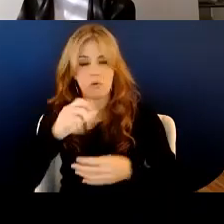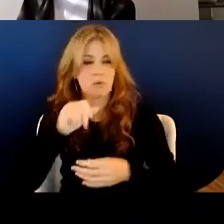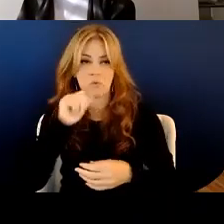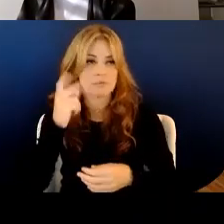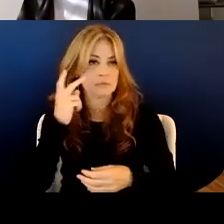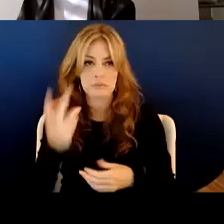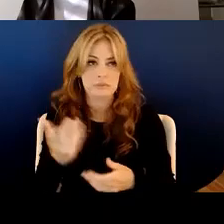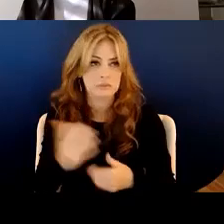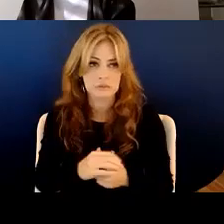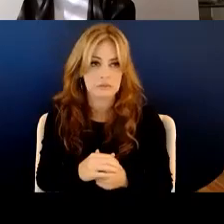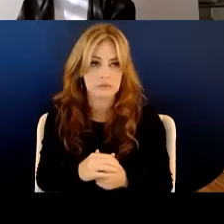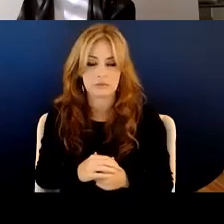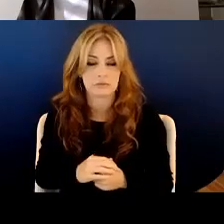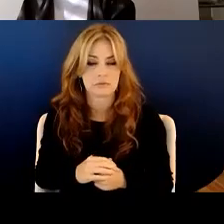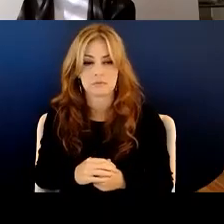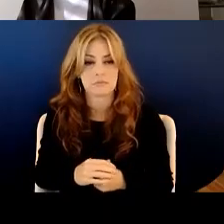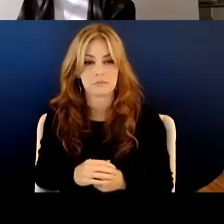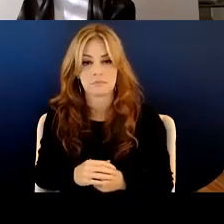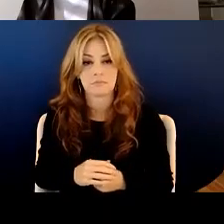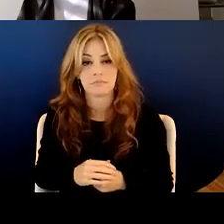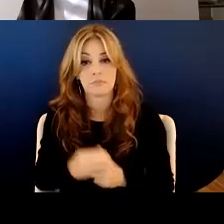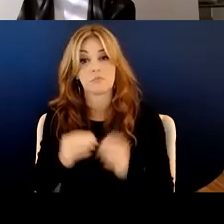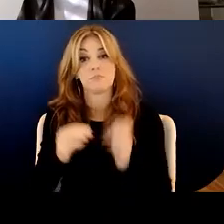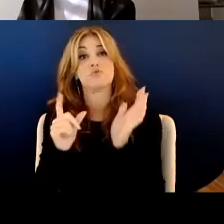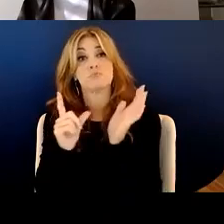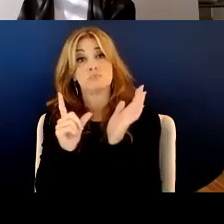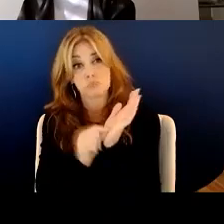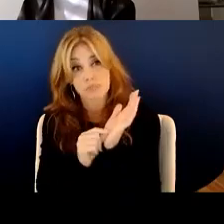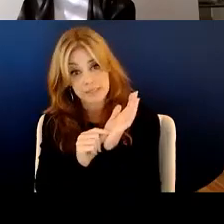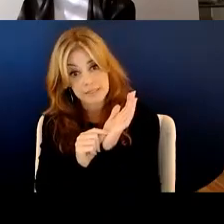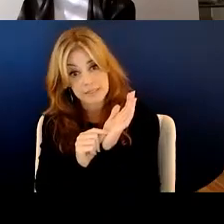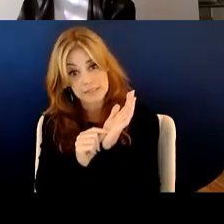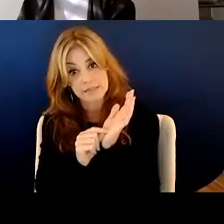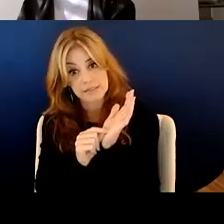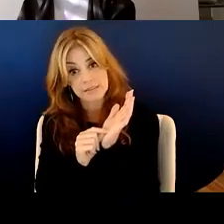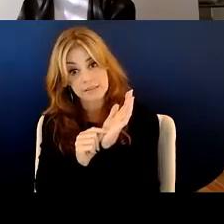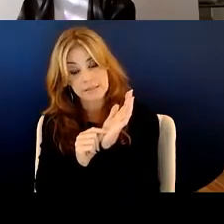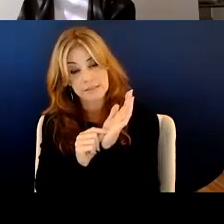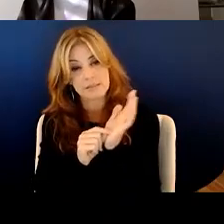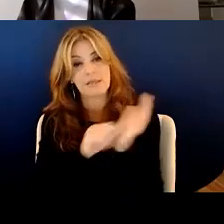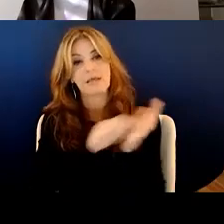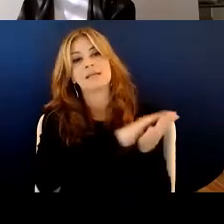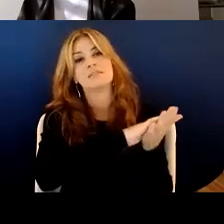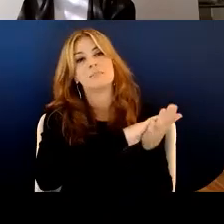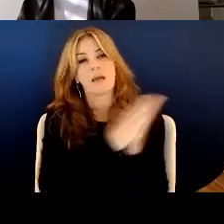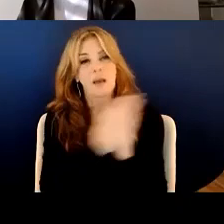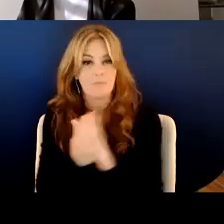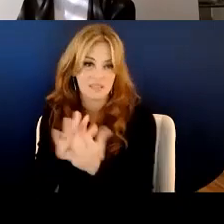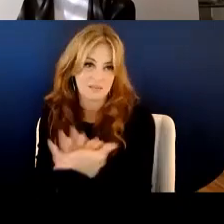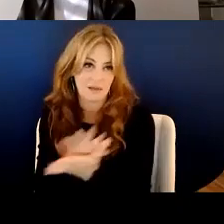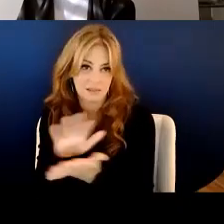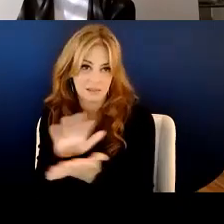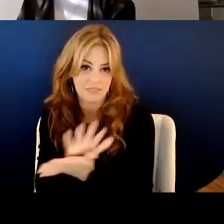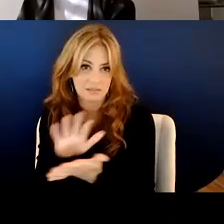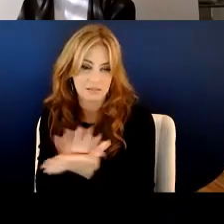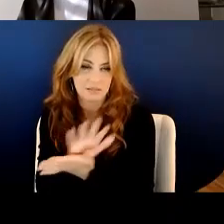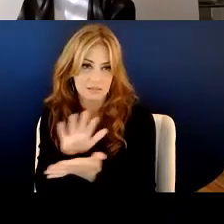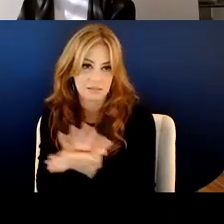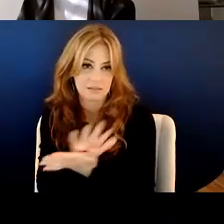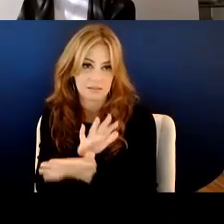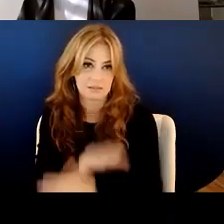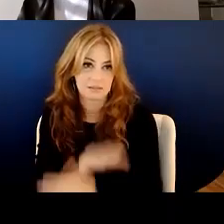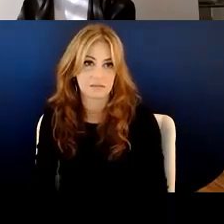here. So when you print an iPoster, you're turning it into a document, excuse